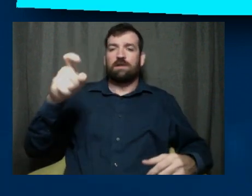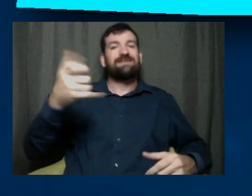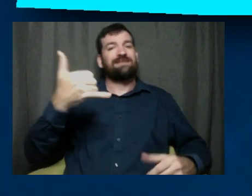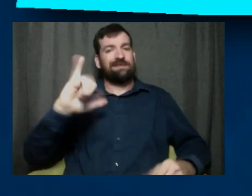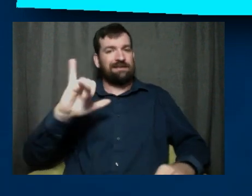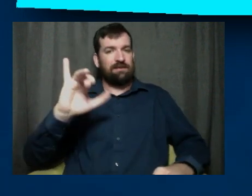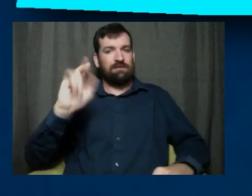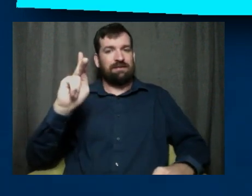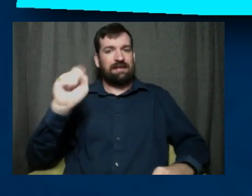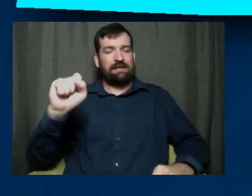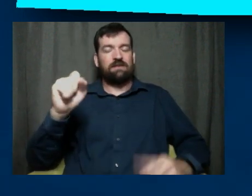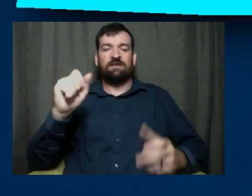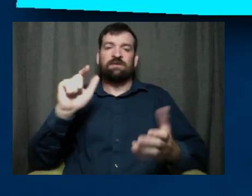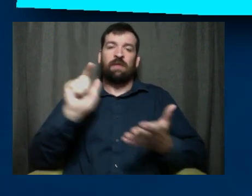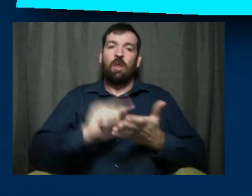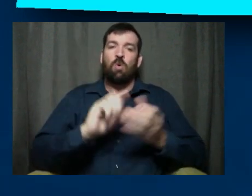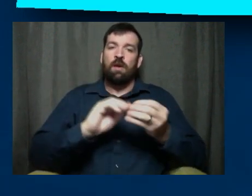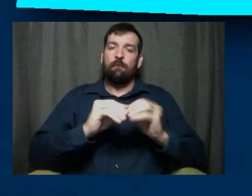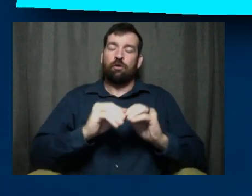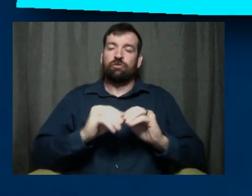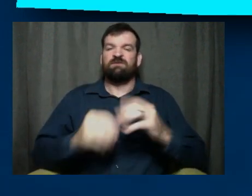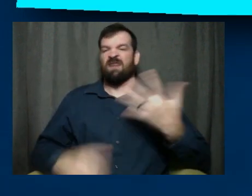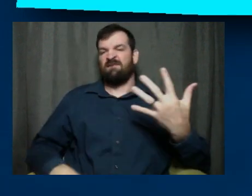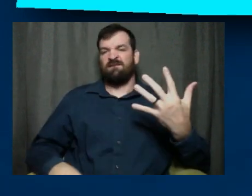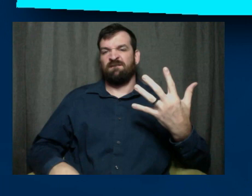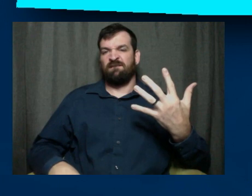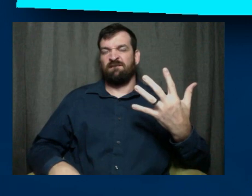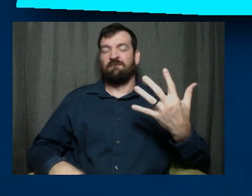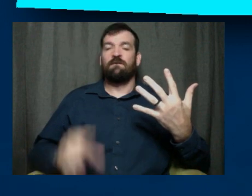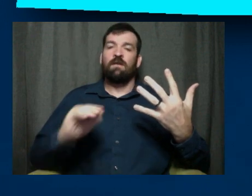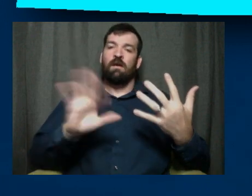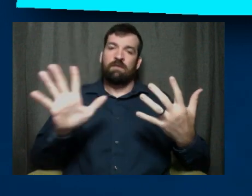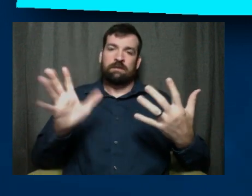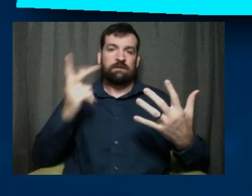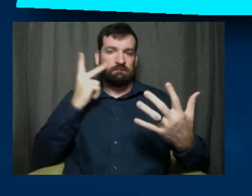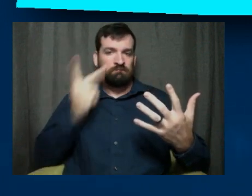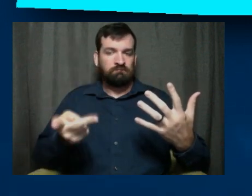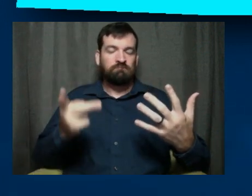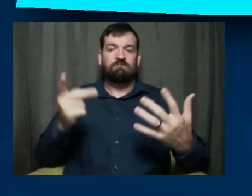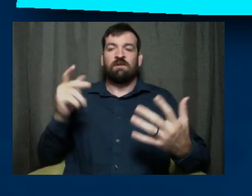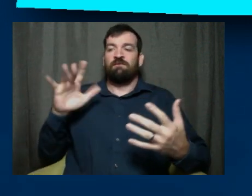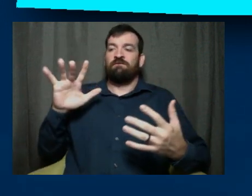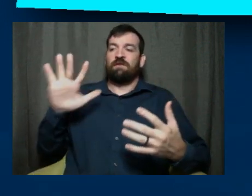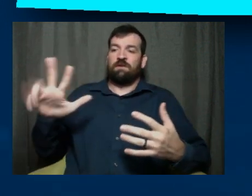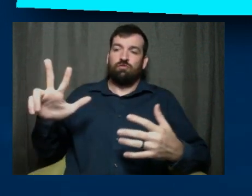low numbers, single digits, 5. Obviously, you see there 53 in Missouri. We have